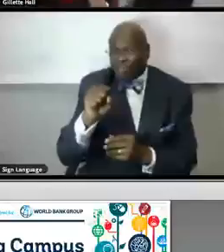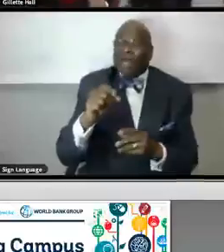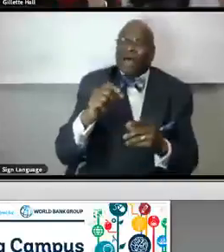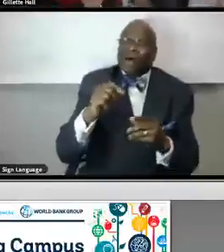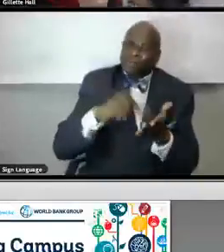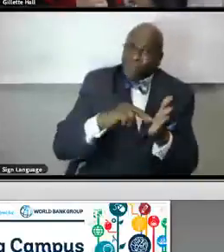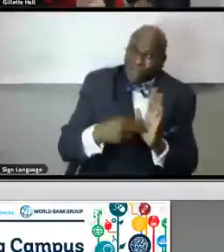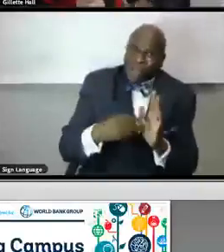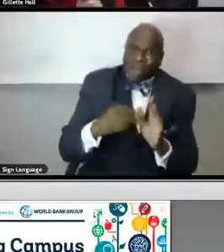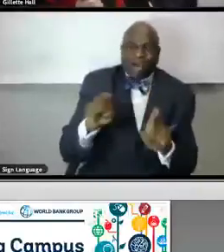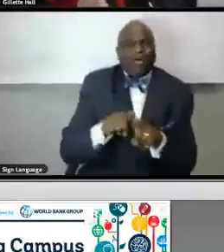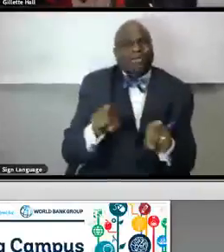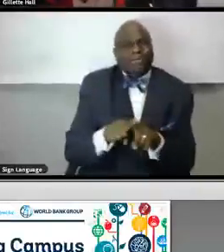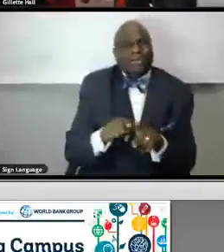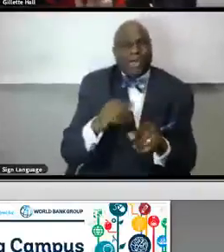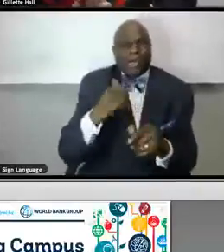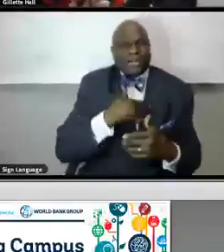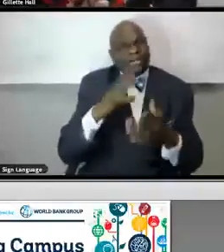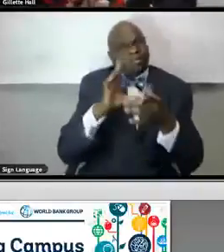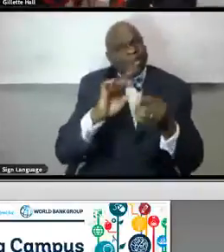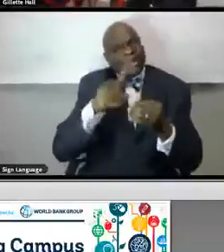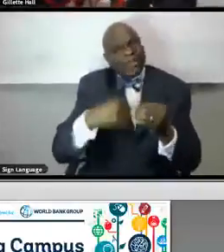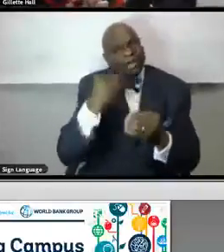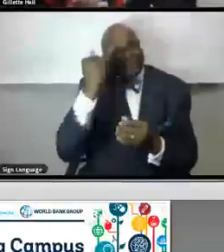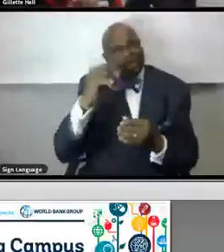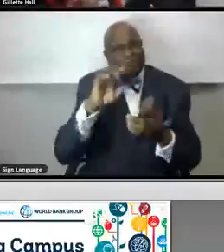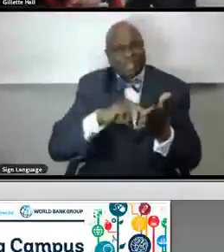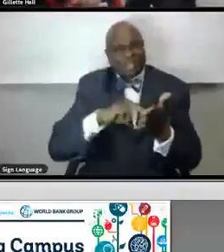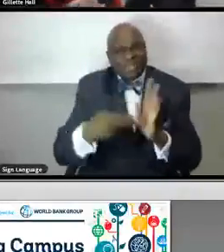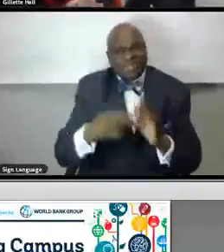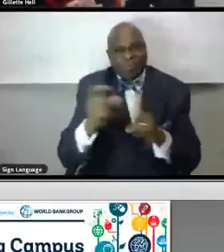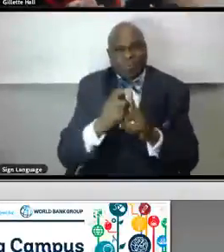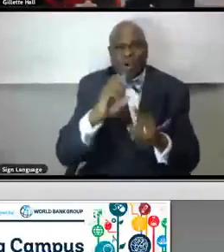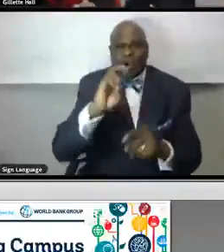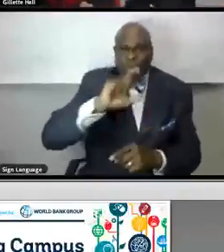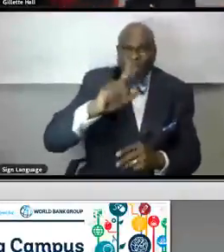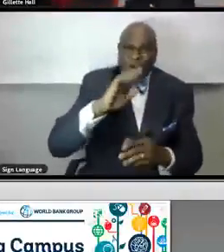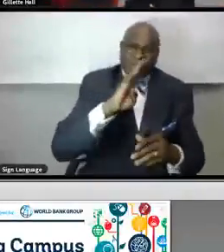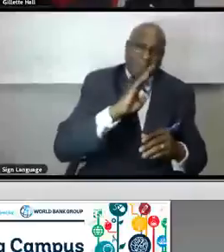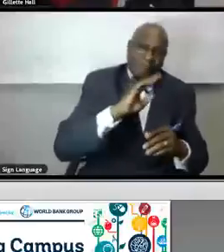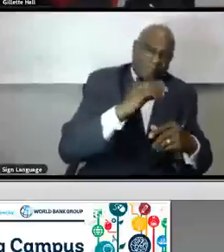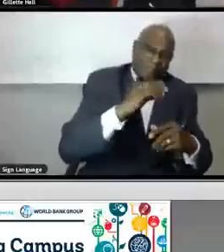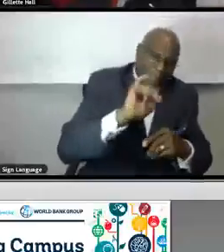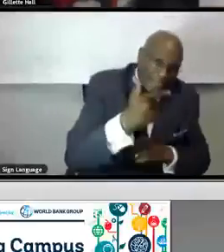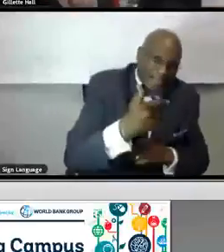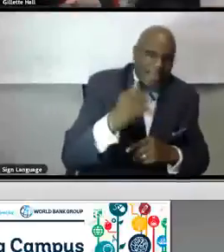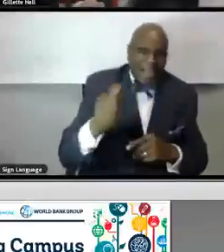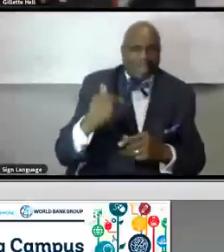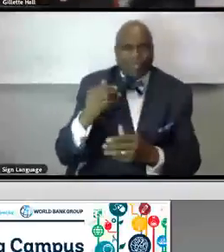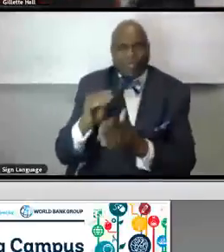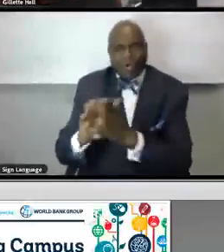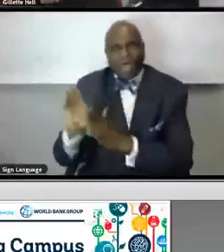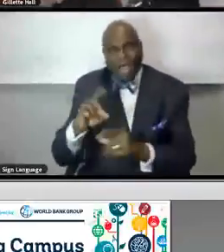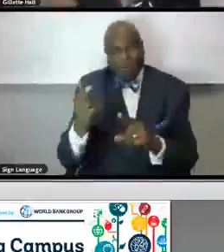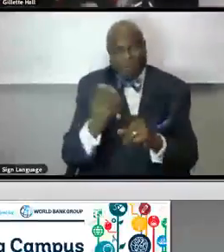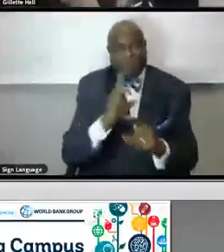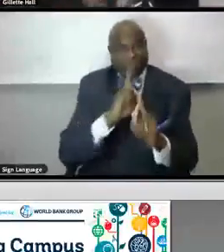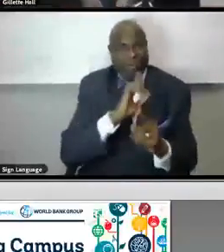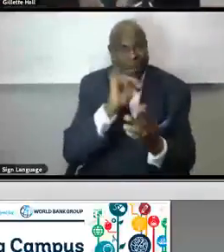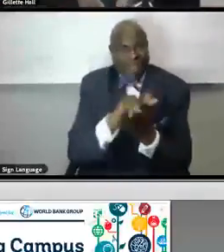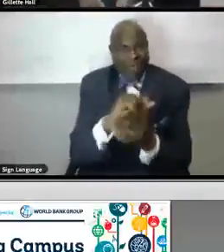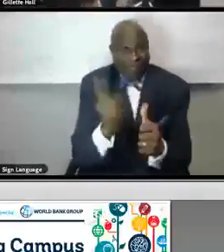also Amjad says, please comment on notions and definitions of well-being and development. If you don't mind, I'm going to go to that one first because